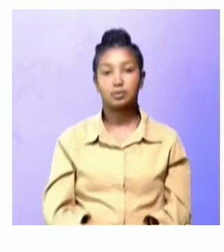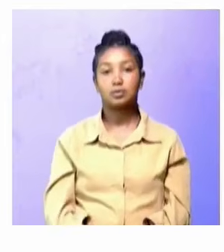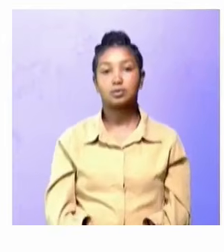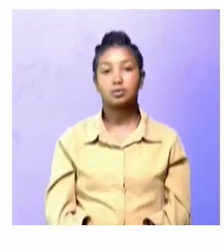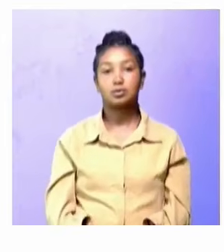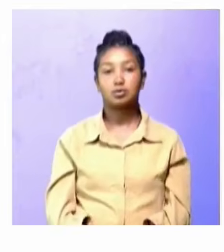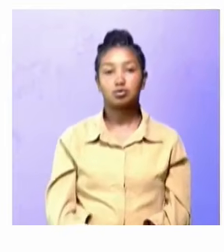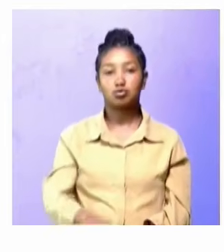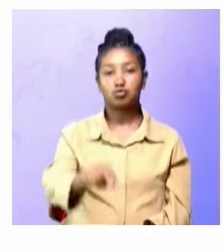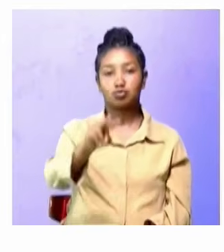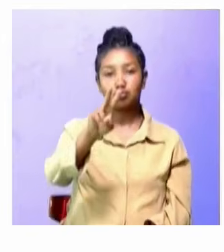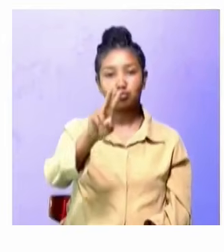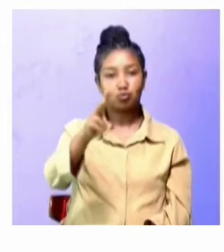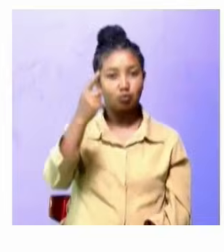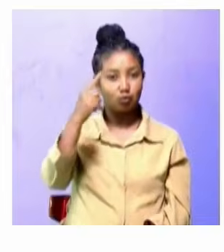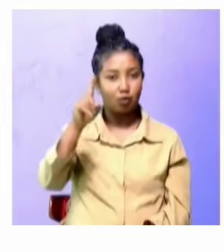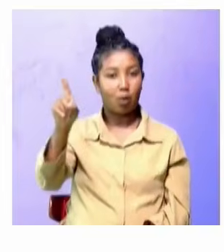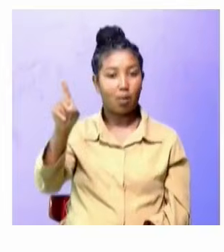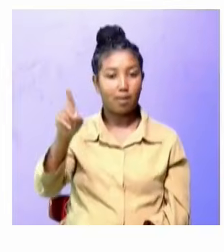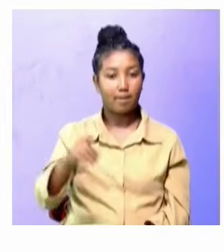2 from